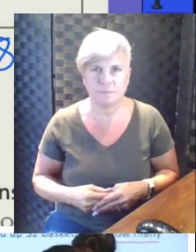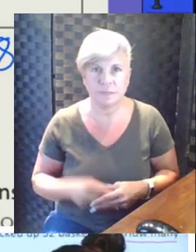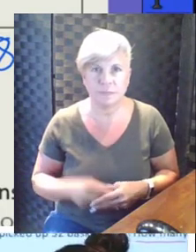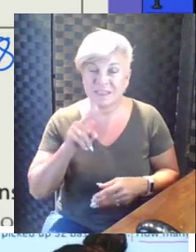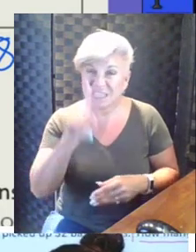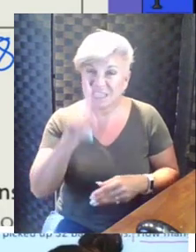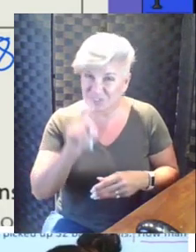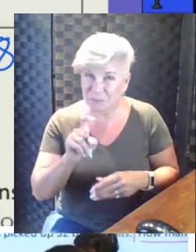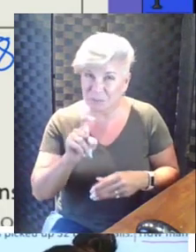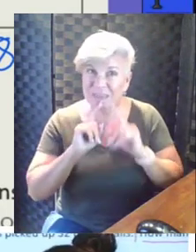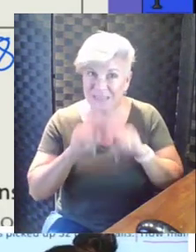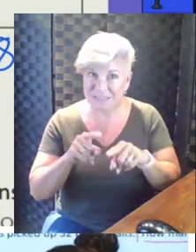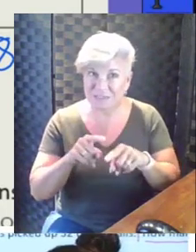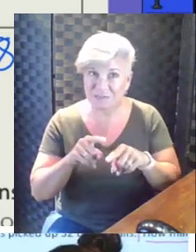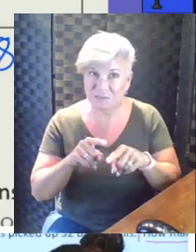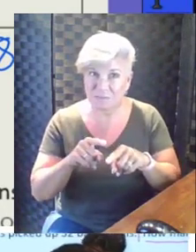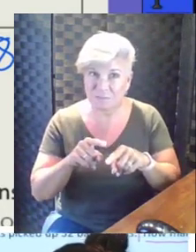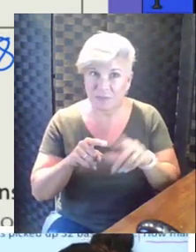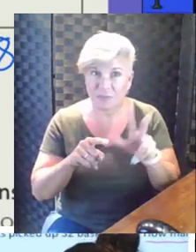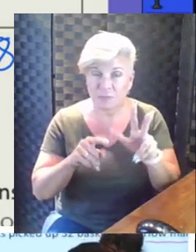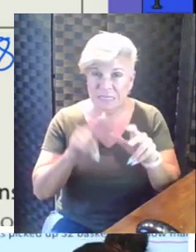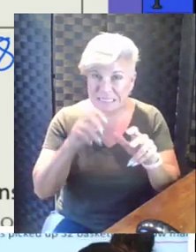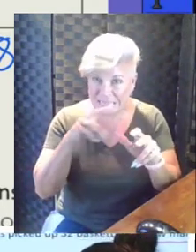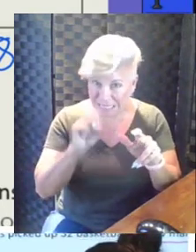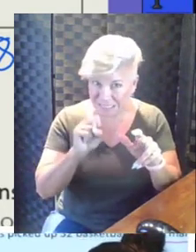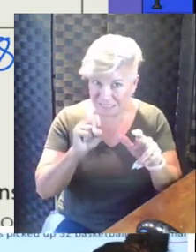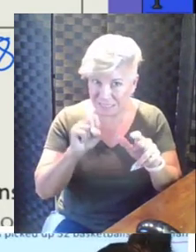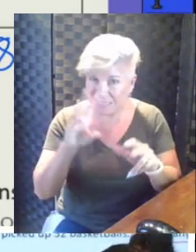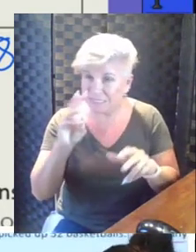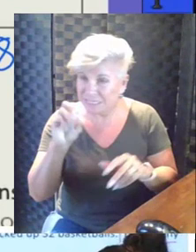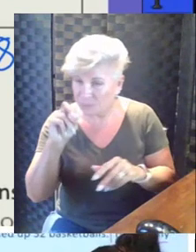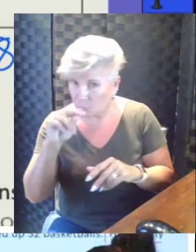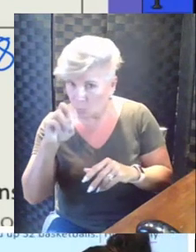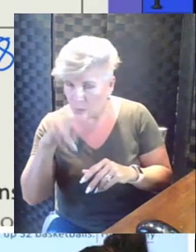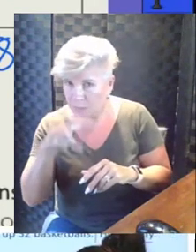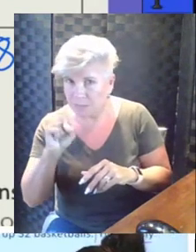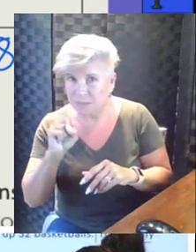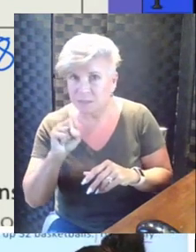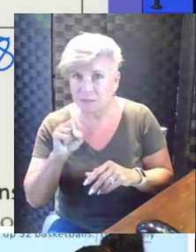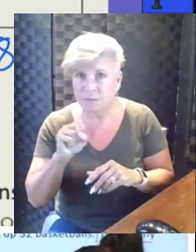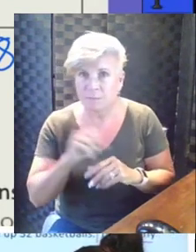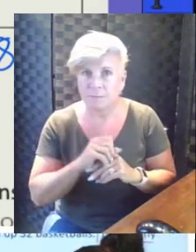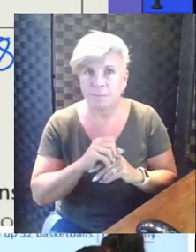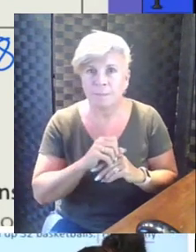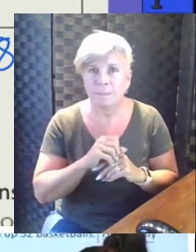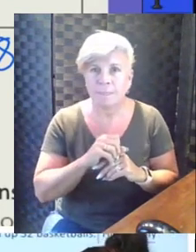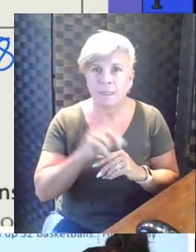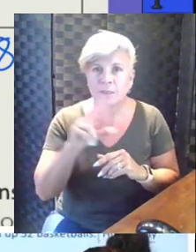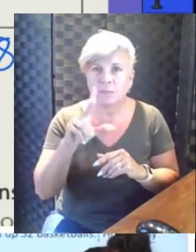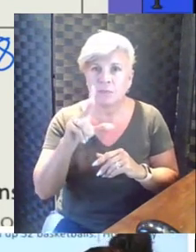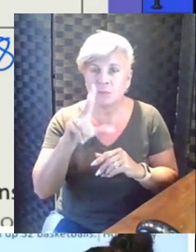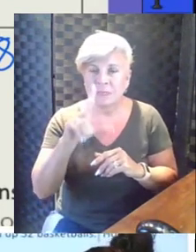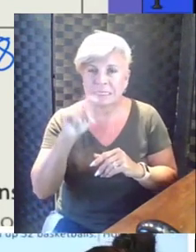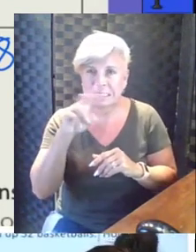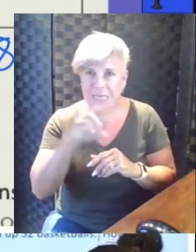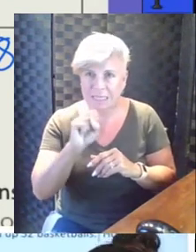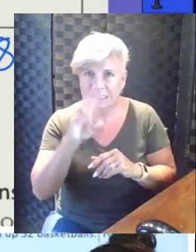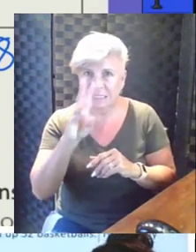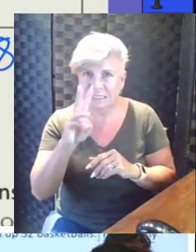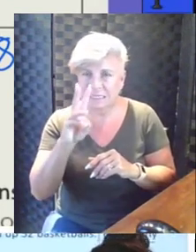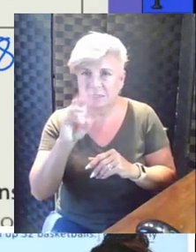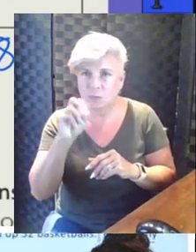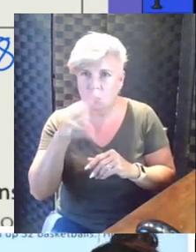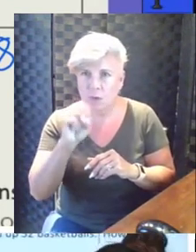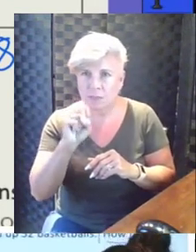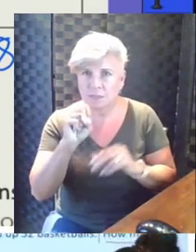This should be our answer. 3 tens and 6 ones. 3 tens and 6 ones is